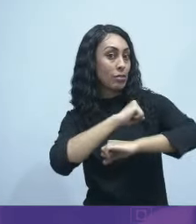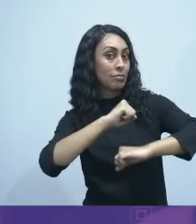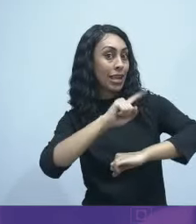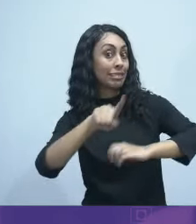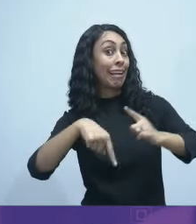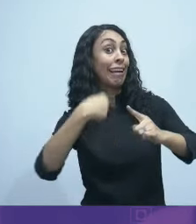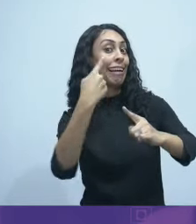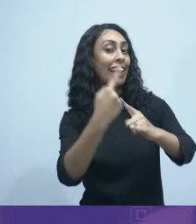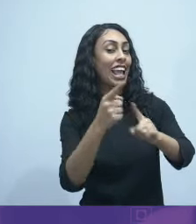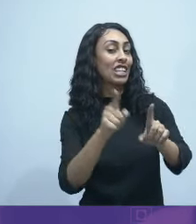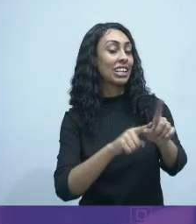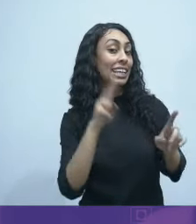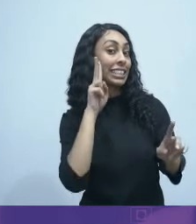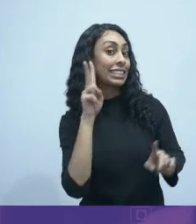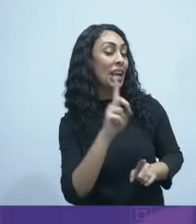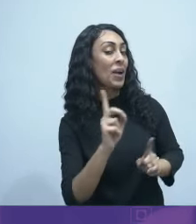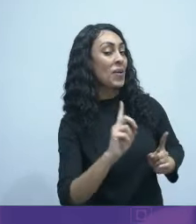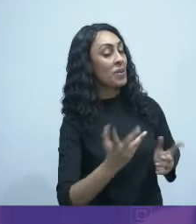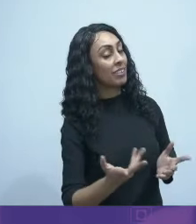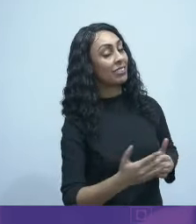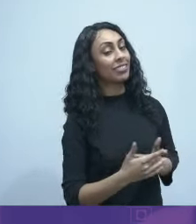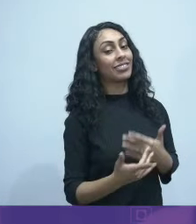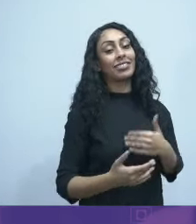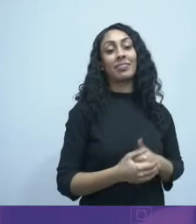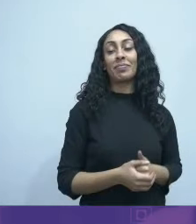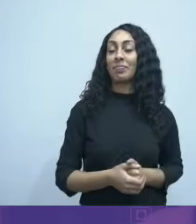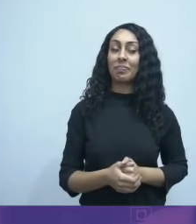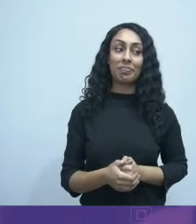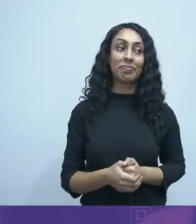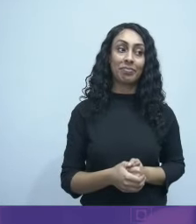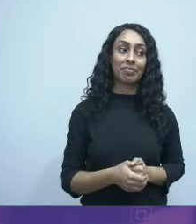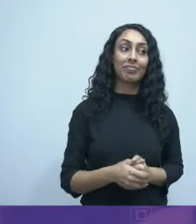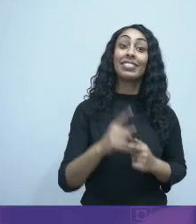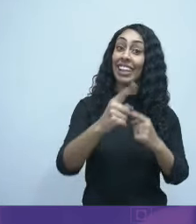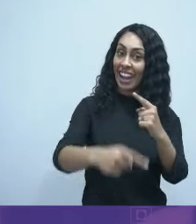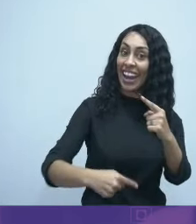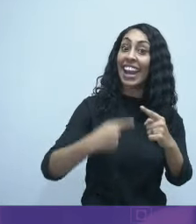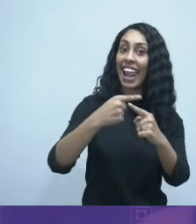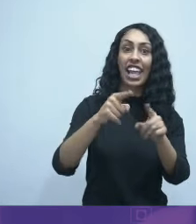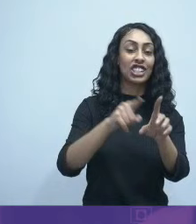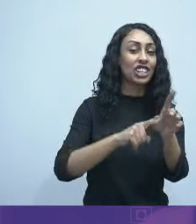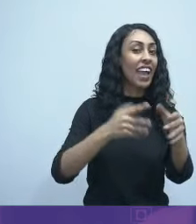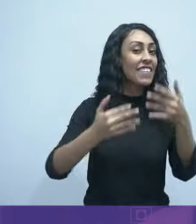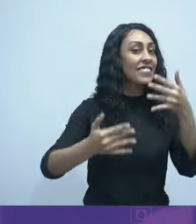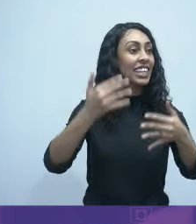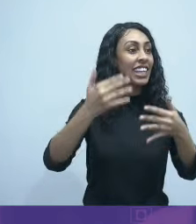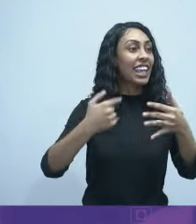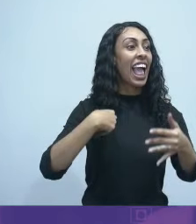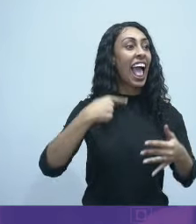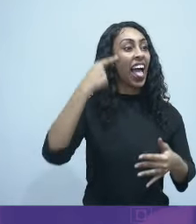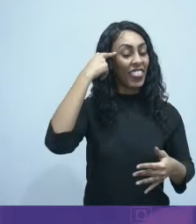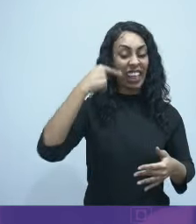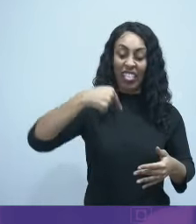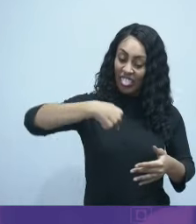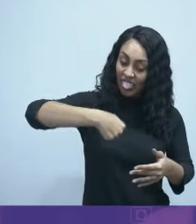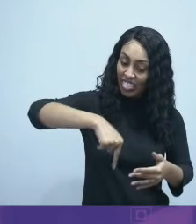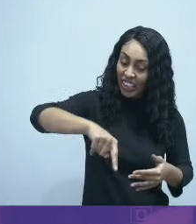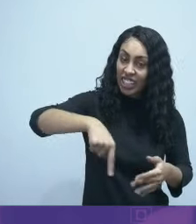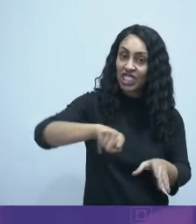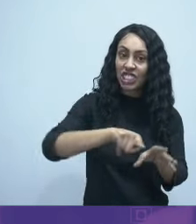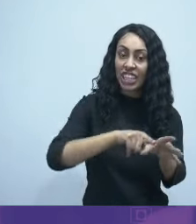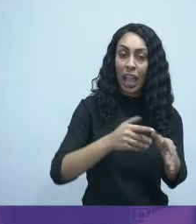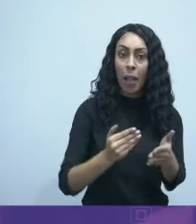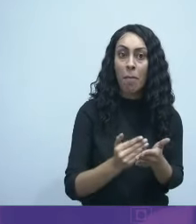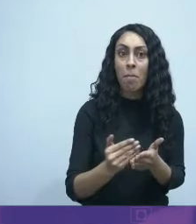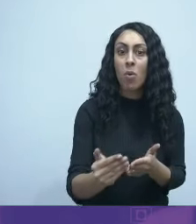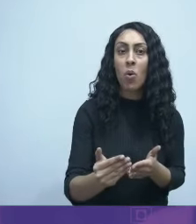back next year and look at what the figures tell us then. Well, we'll come back next year with the figures, but I think we'll come back during the year with